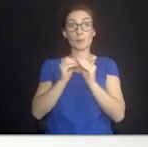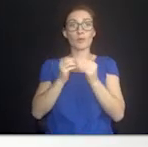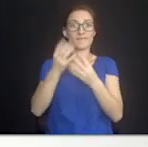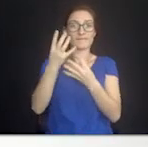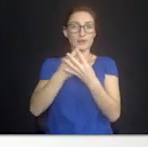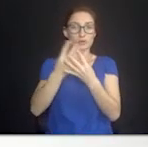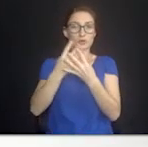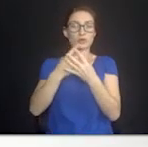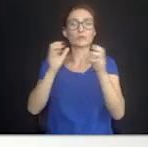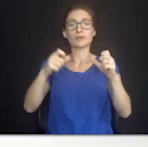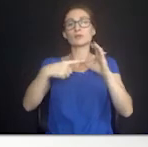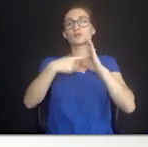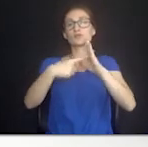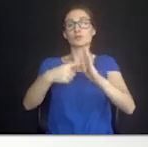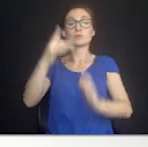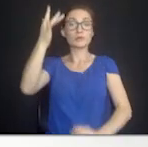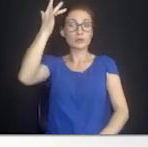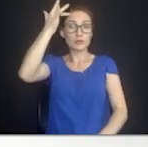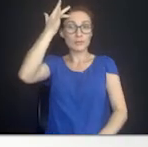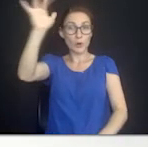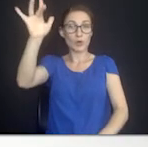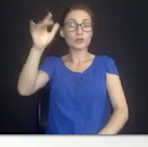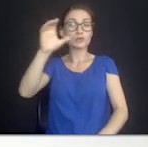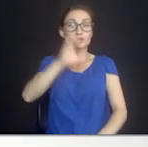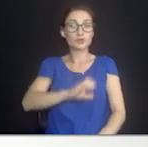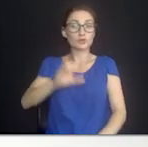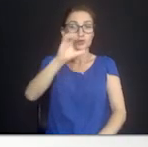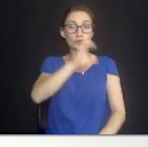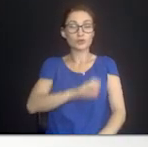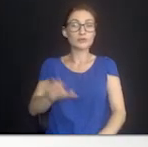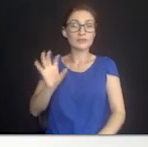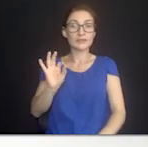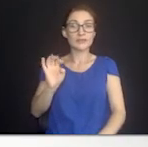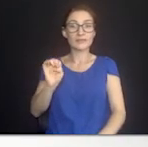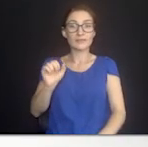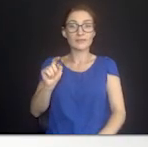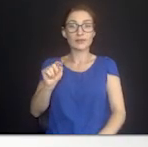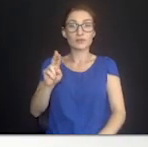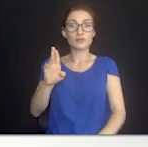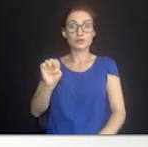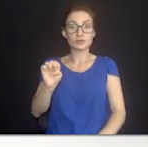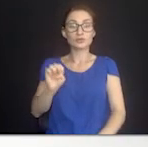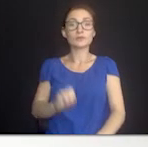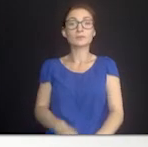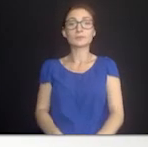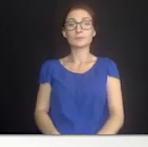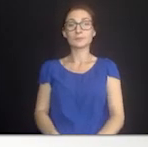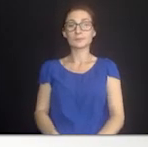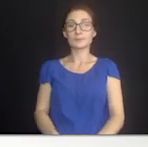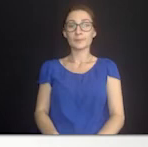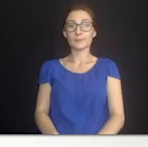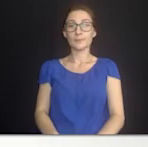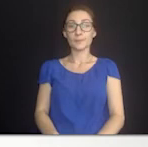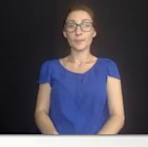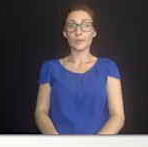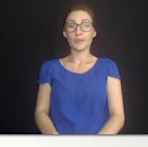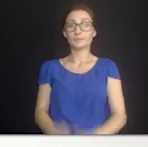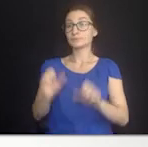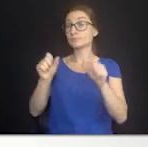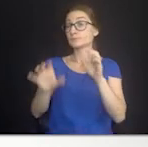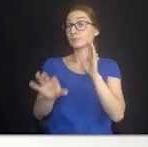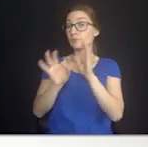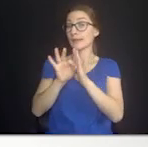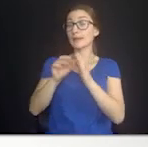and select a criteria so we can show them the smart search feature. So you could pick up